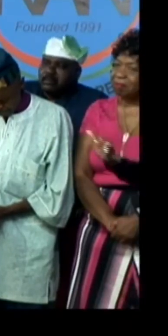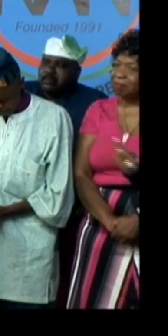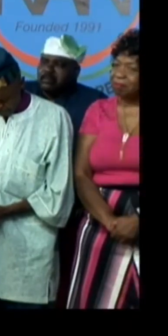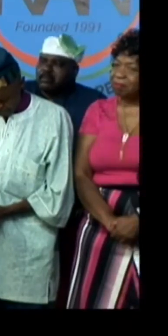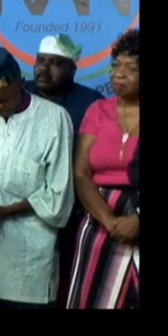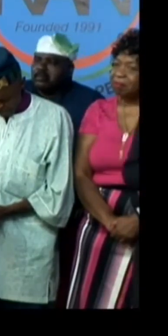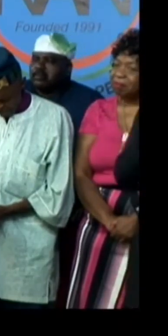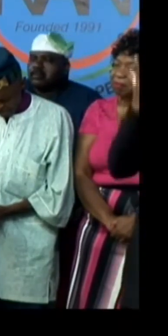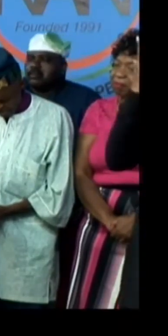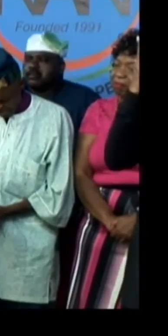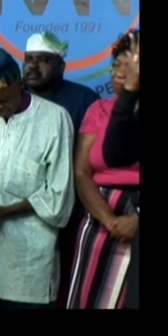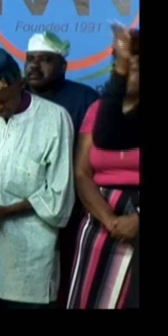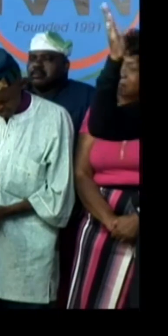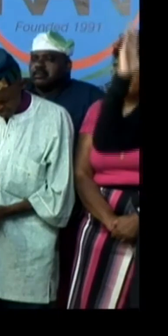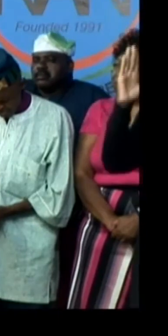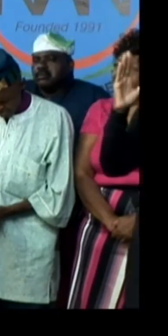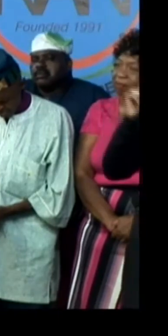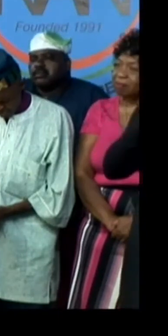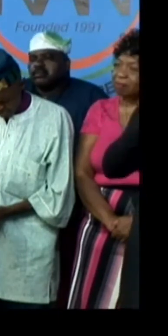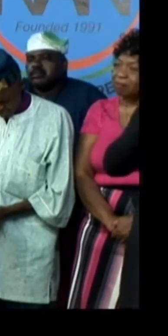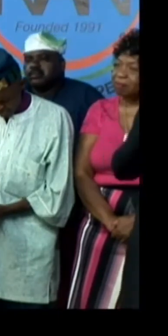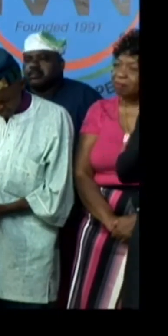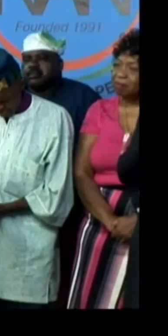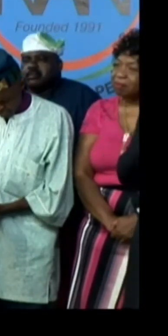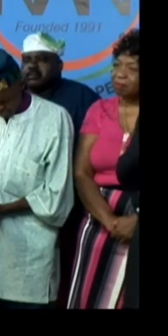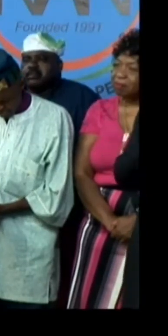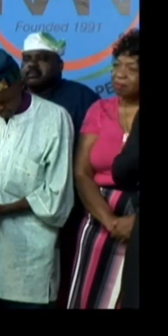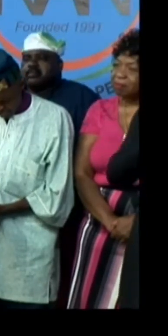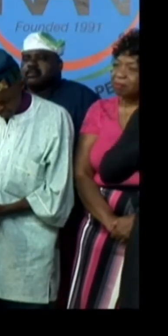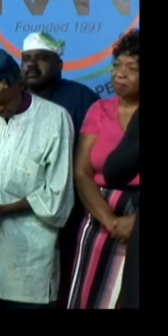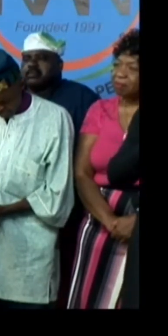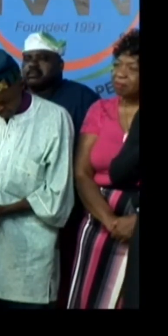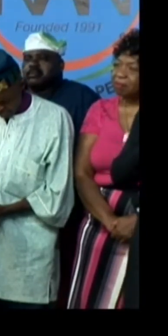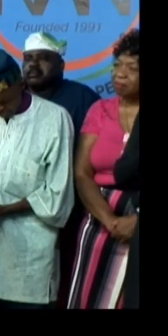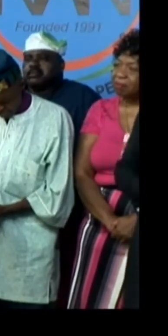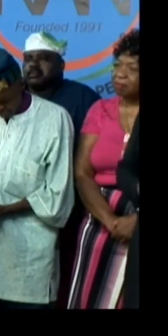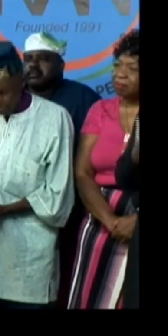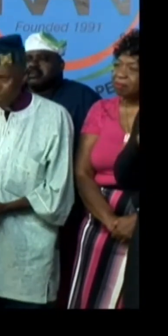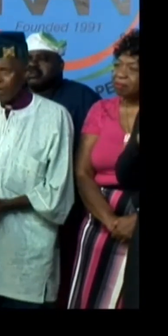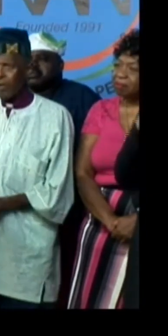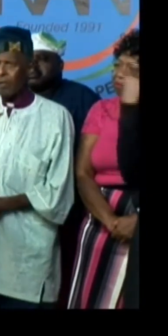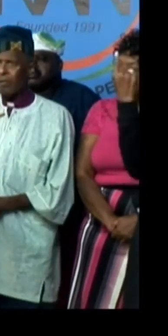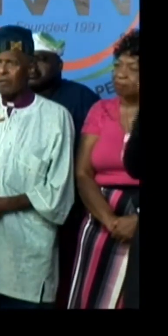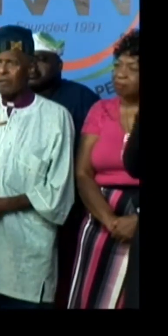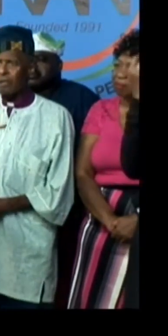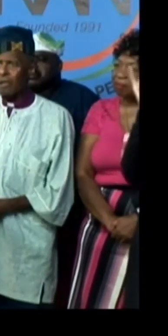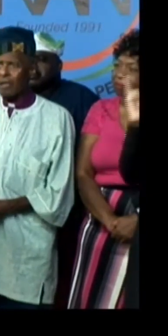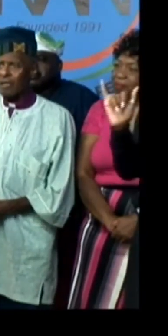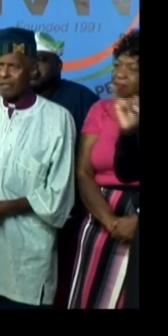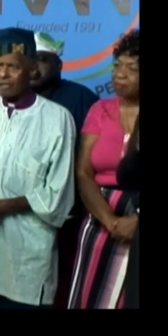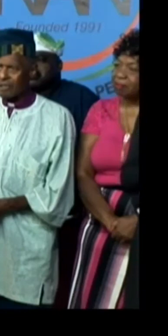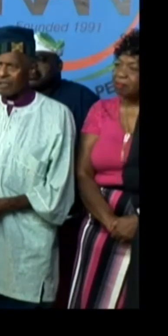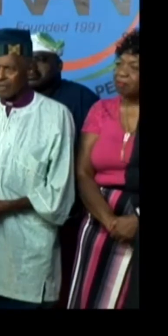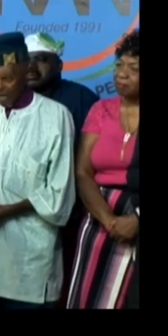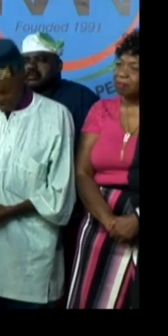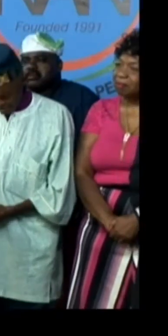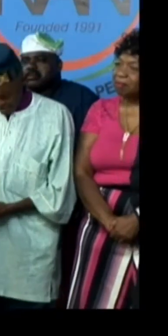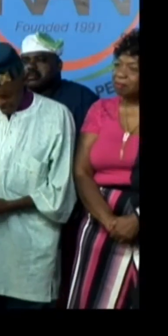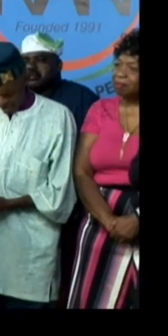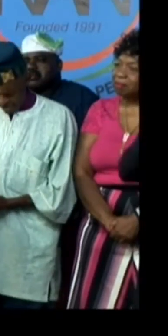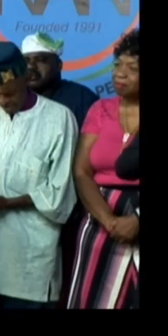have ever thought when Lincoln looks out of his memorial and Jefferson looks to the side of his